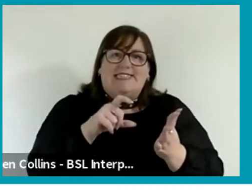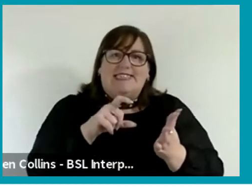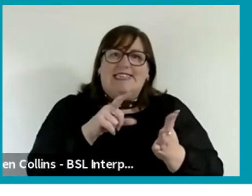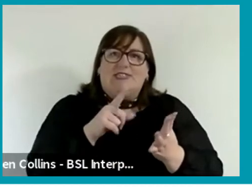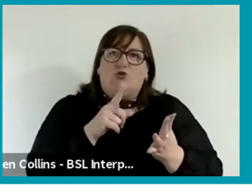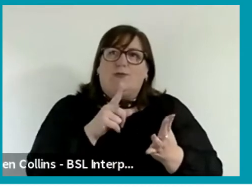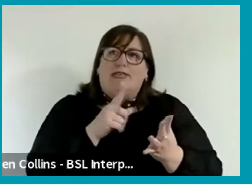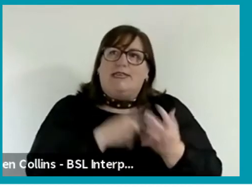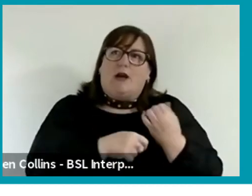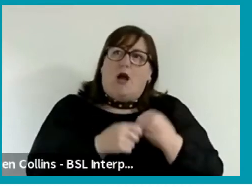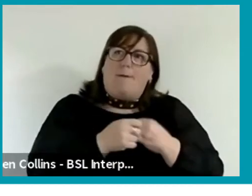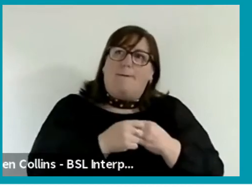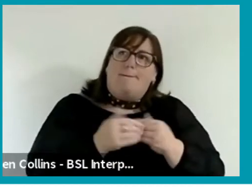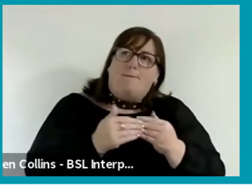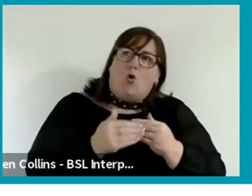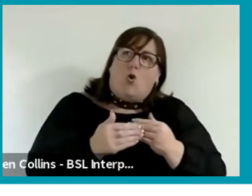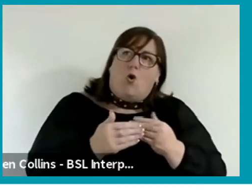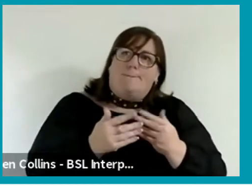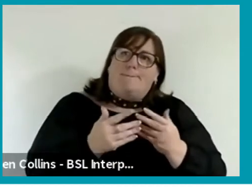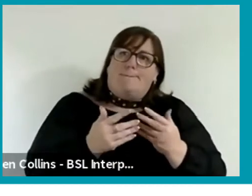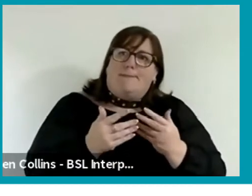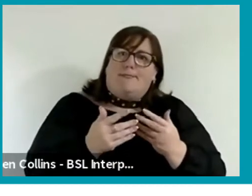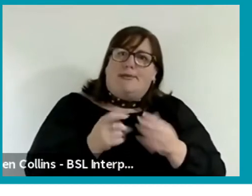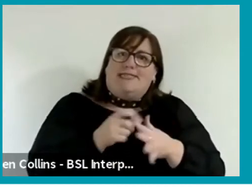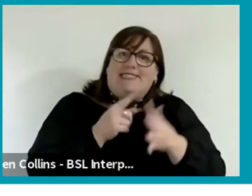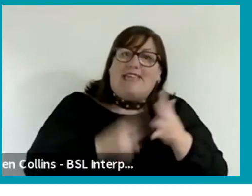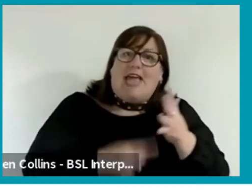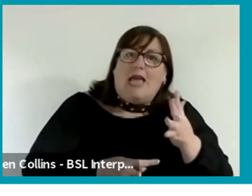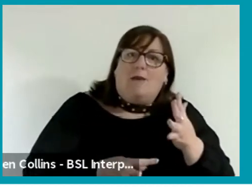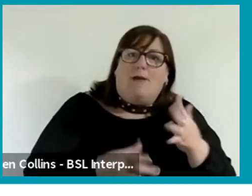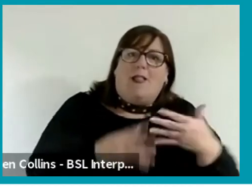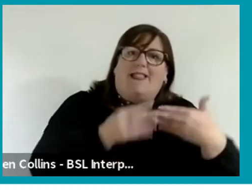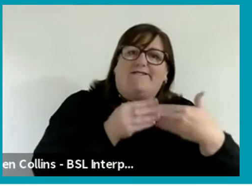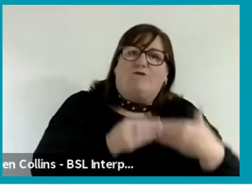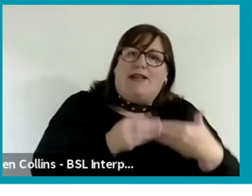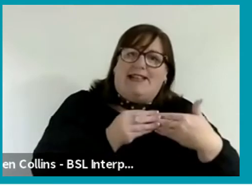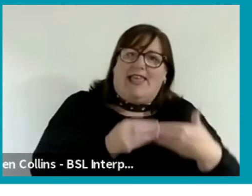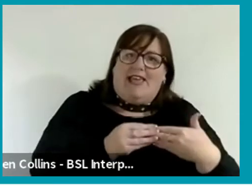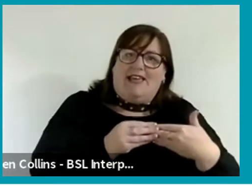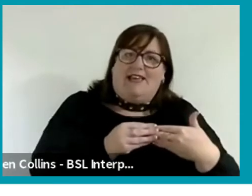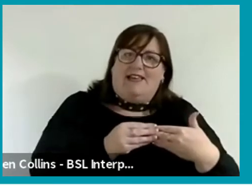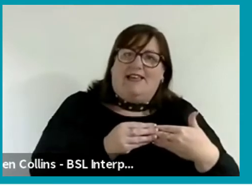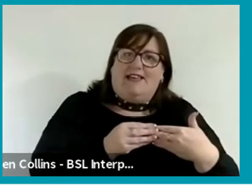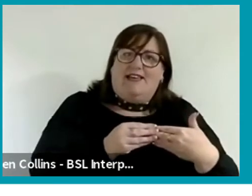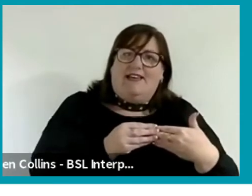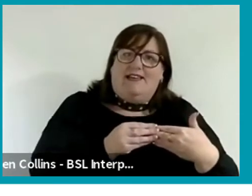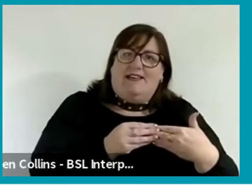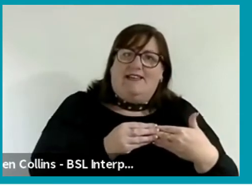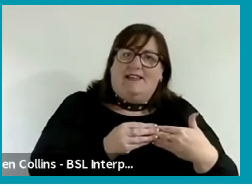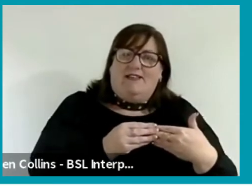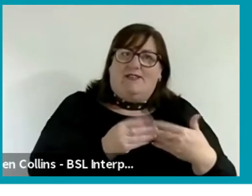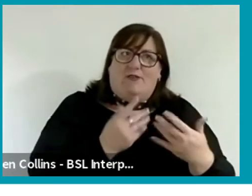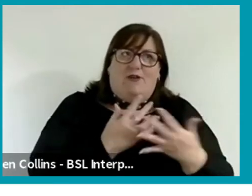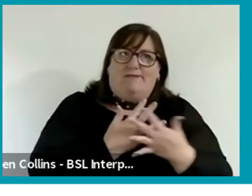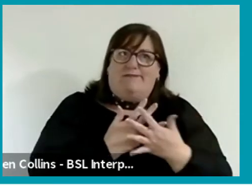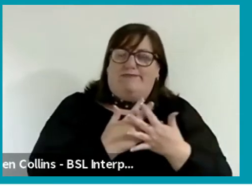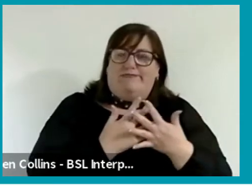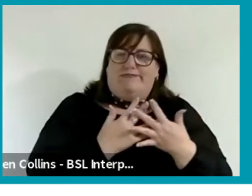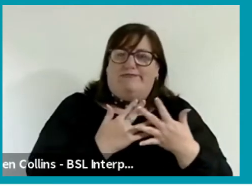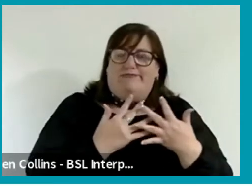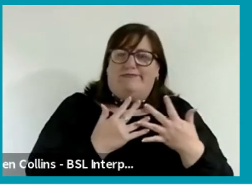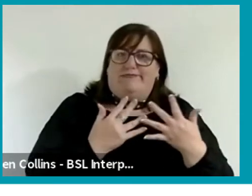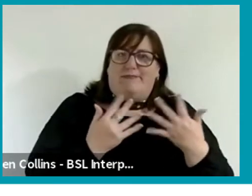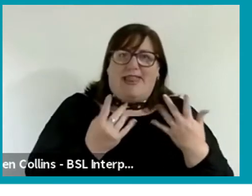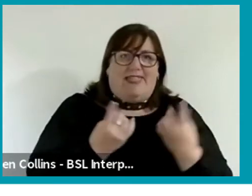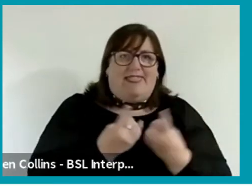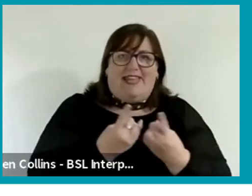organization. So it's a continuous thing. The list is extensive, but it gives